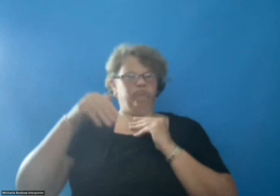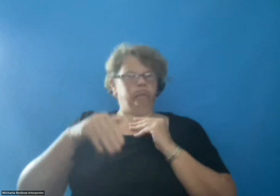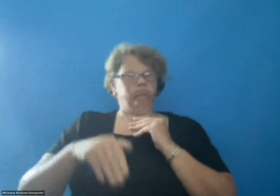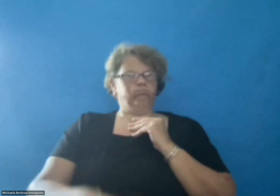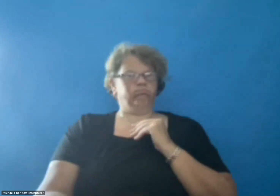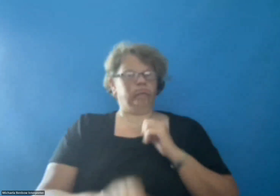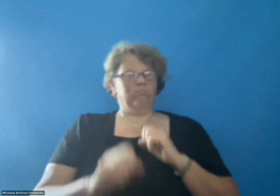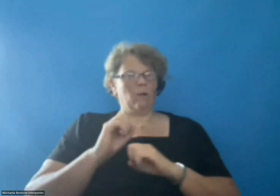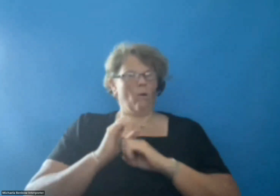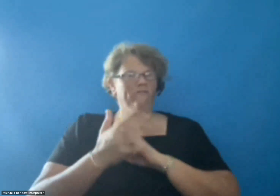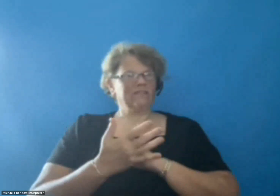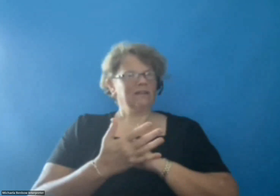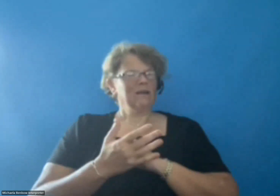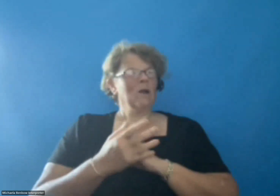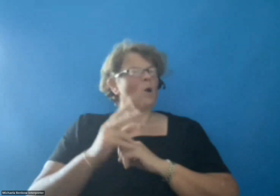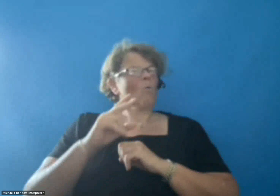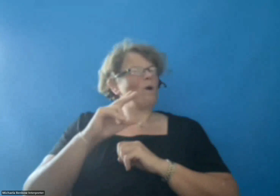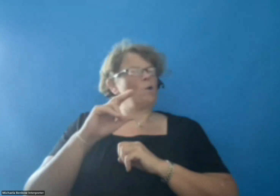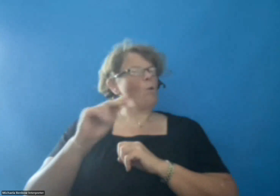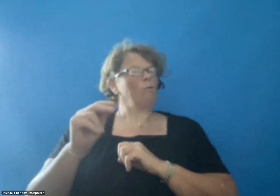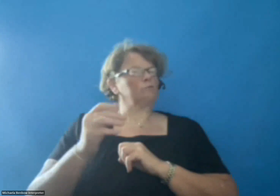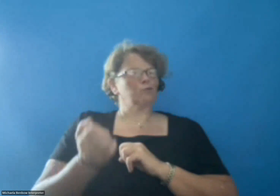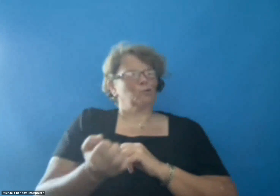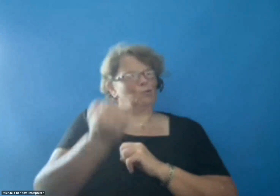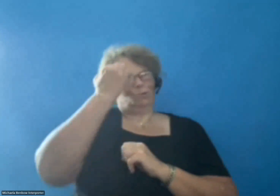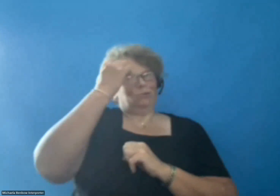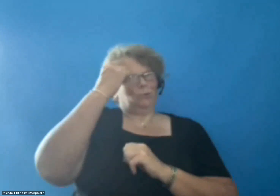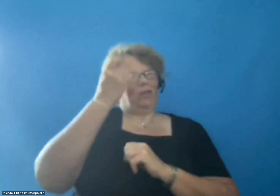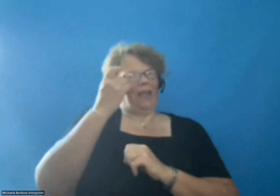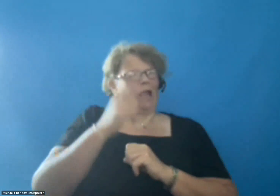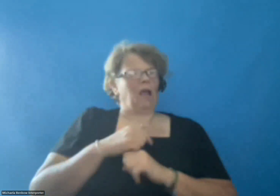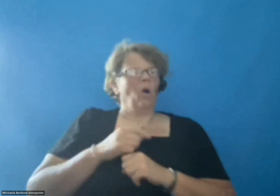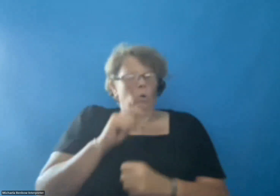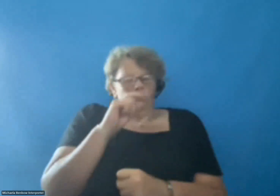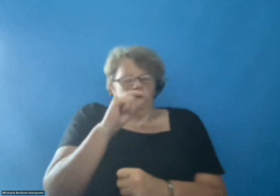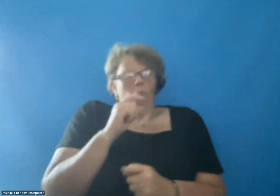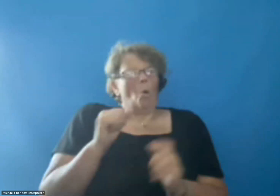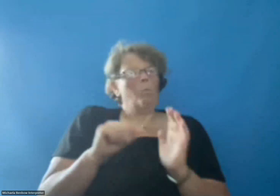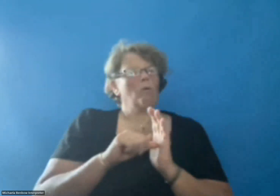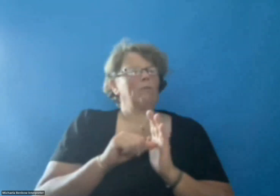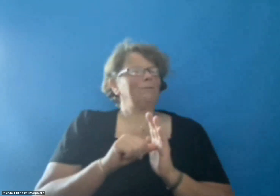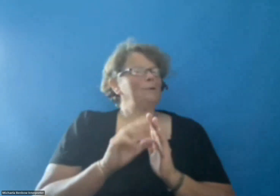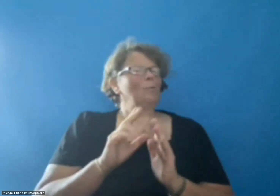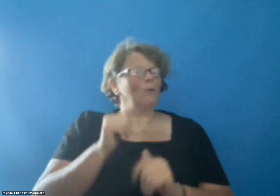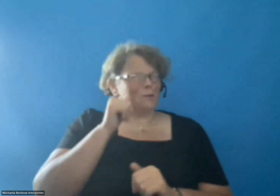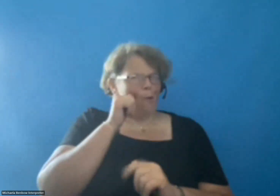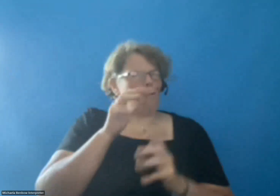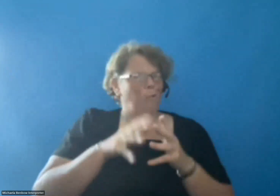naive to think to understand the kind of size of the challenge that we've got, but yeah, real